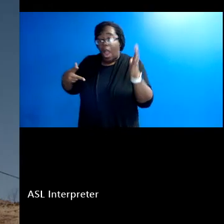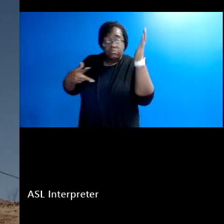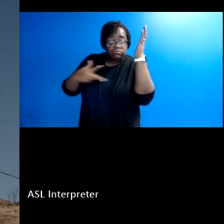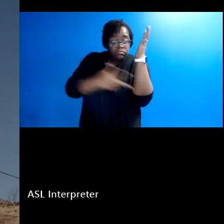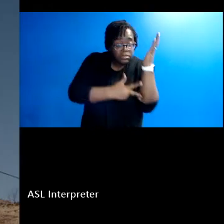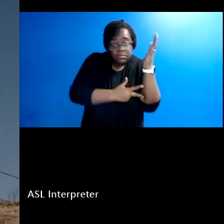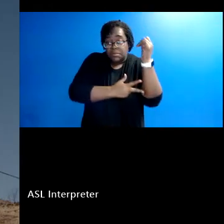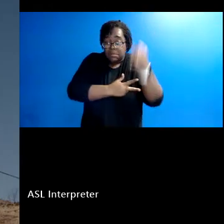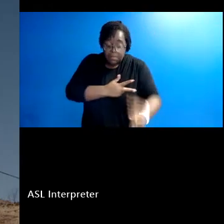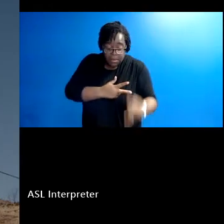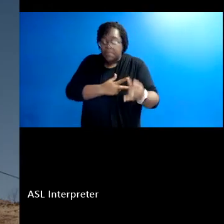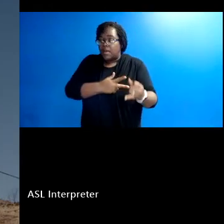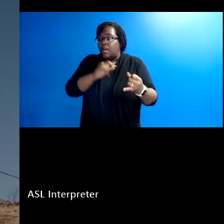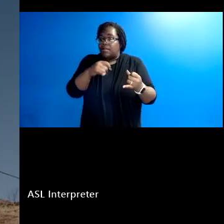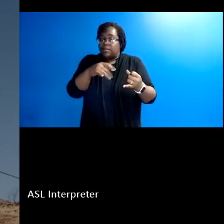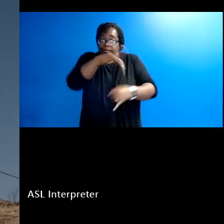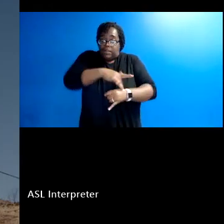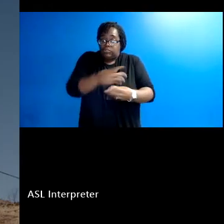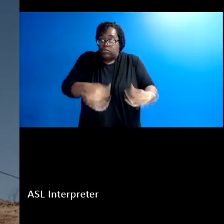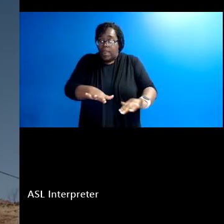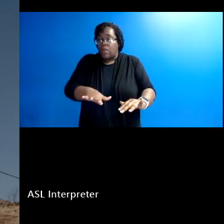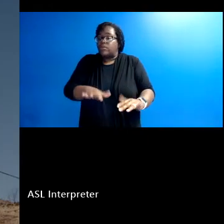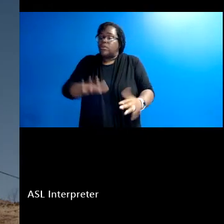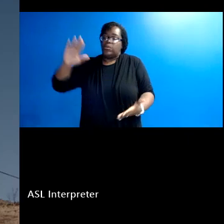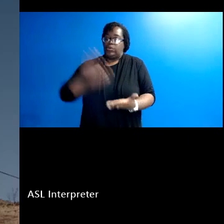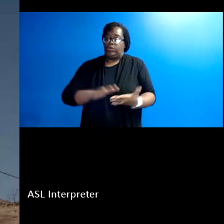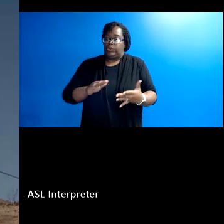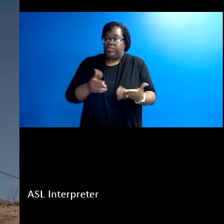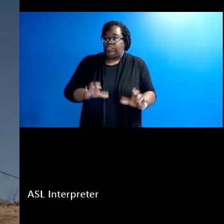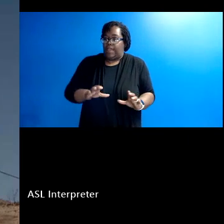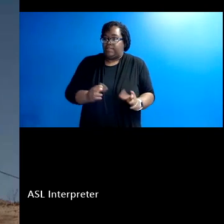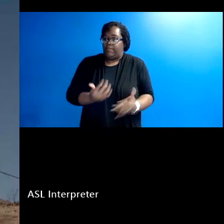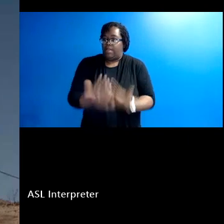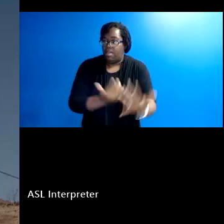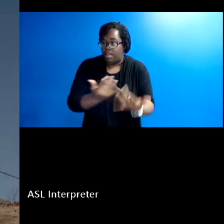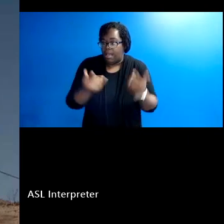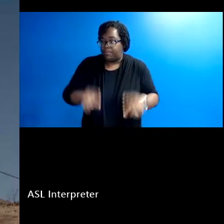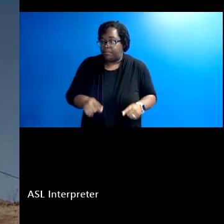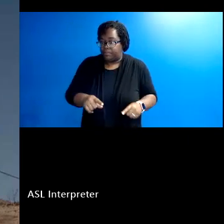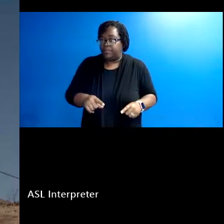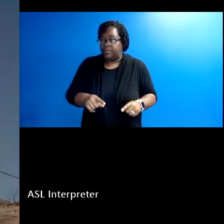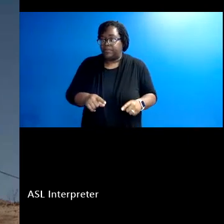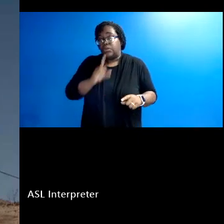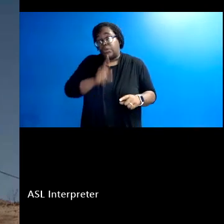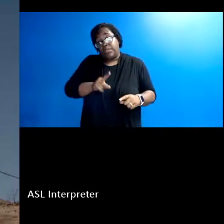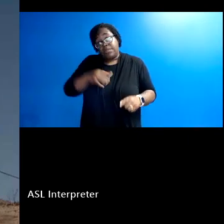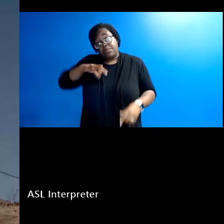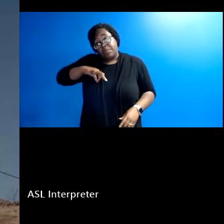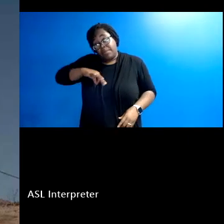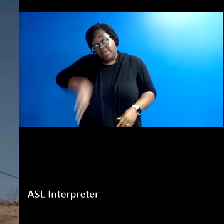it reduces the likelihood of an ignition occurring. It really helps and has other